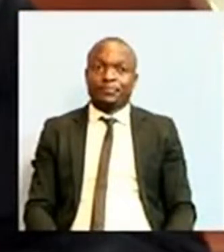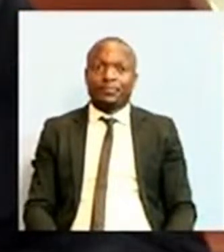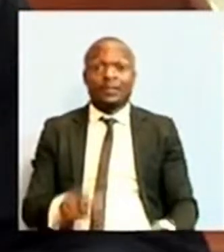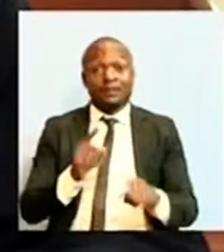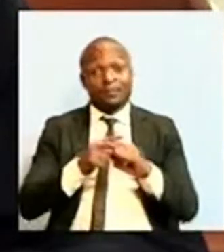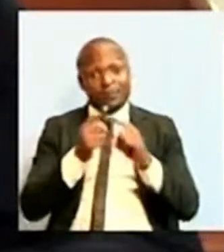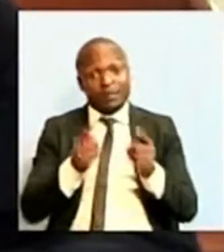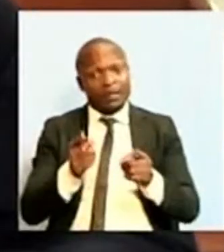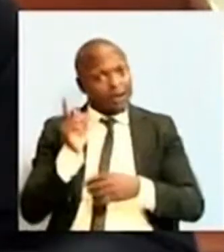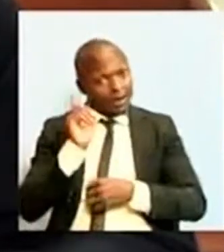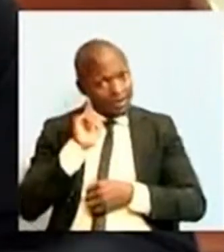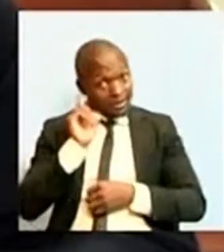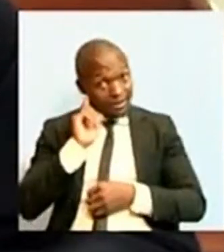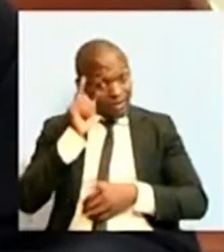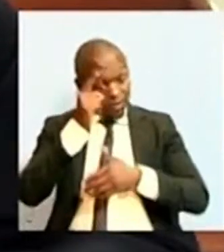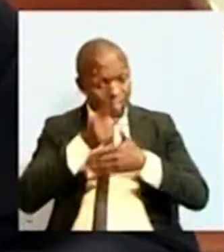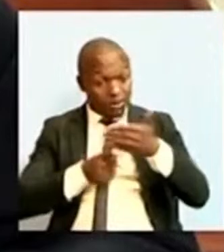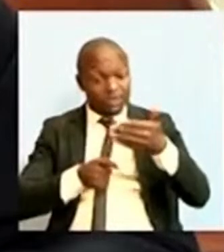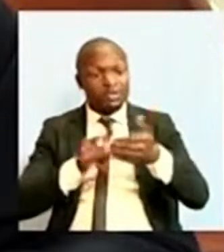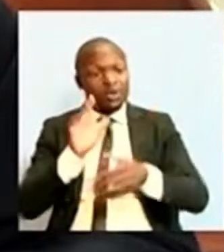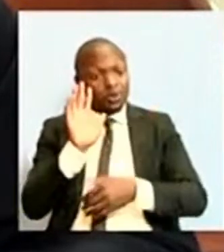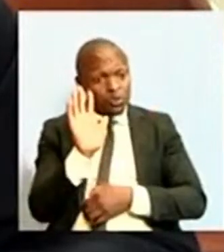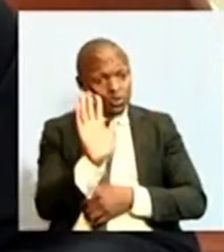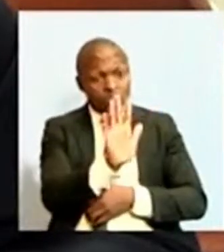But you heard what your